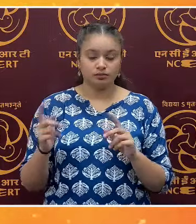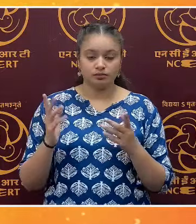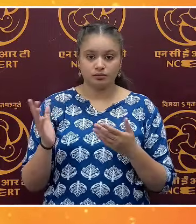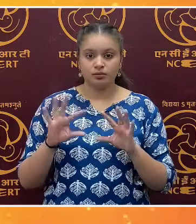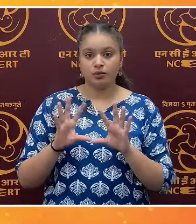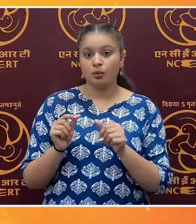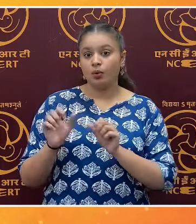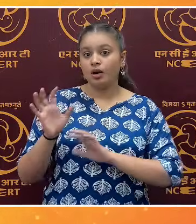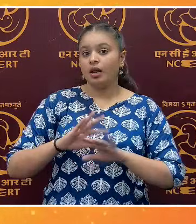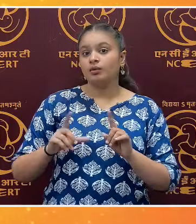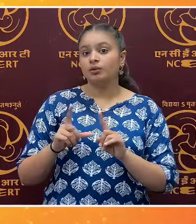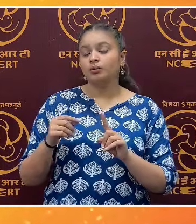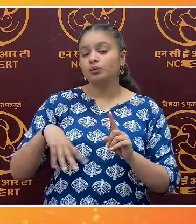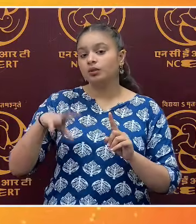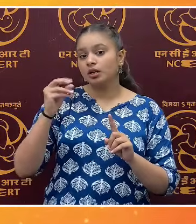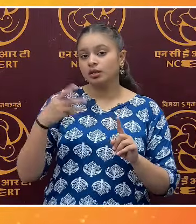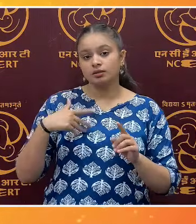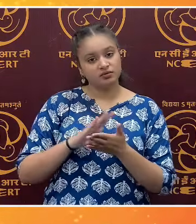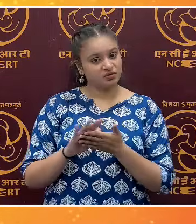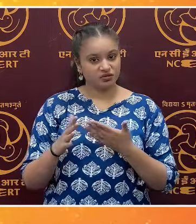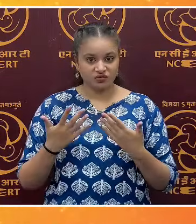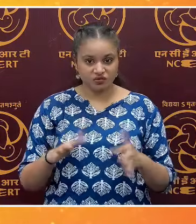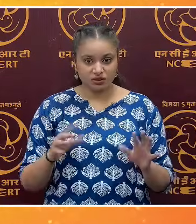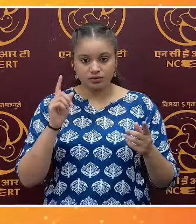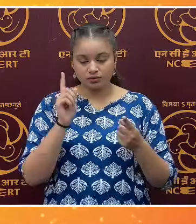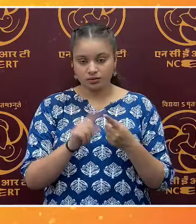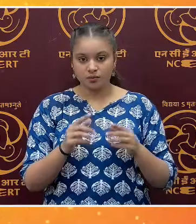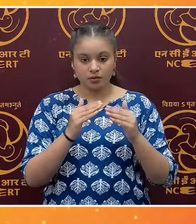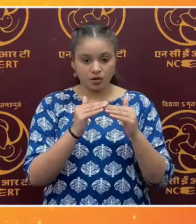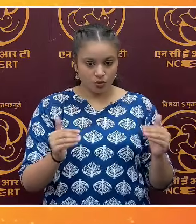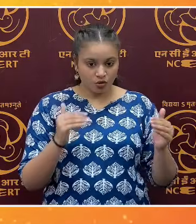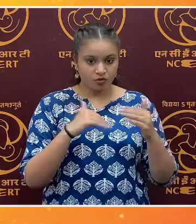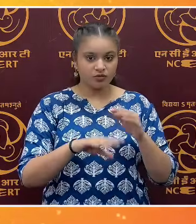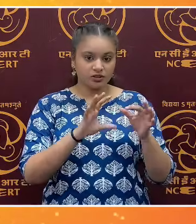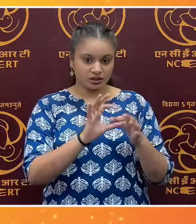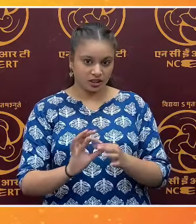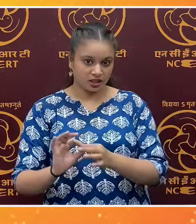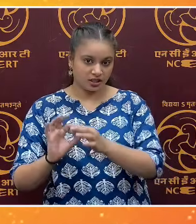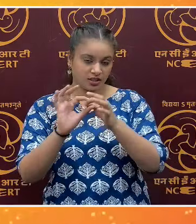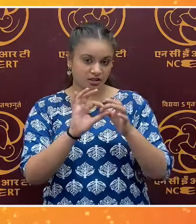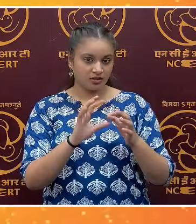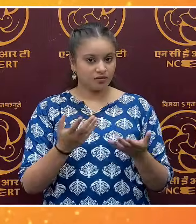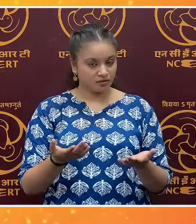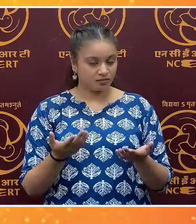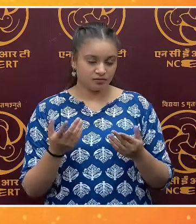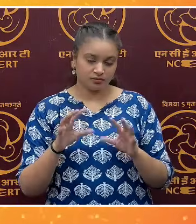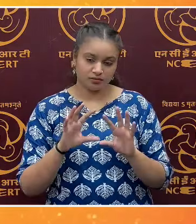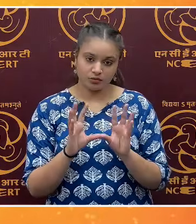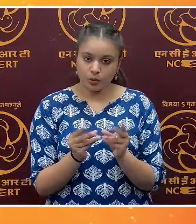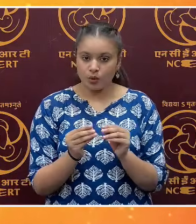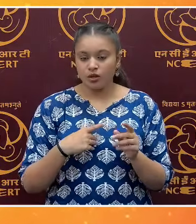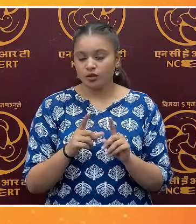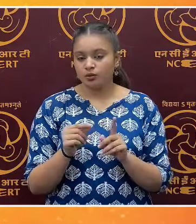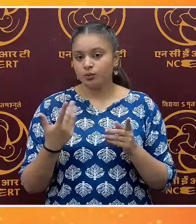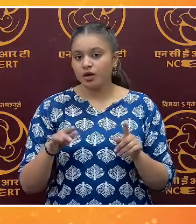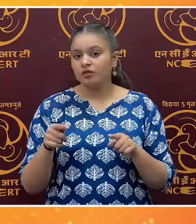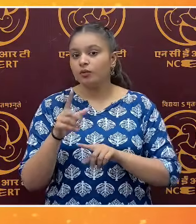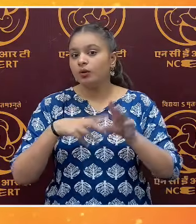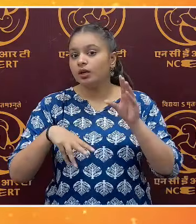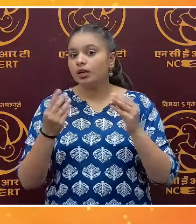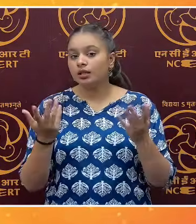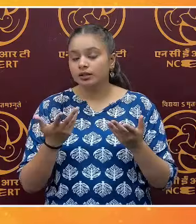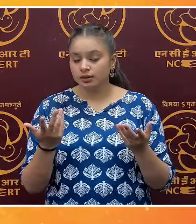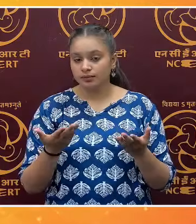entire activity, we have completed the entire mission, household circuit mission. We named it household circuit mission. And what you have learnt,